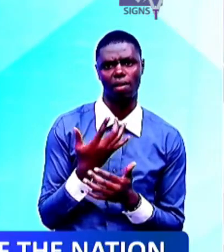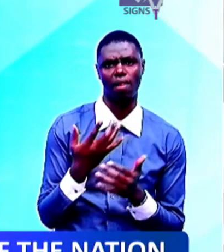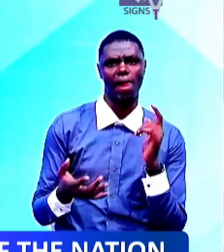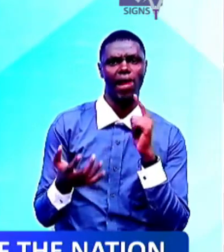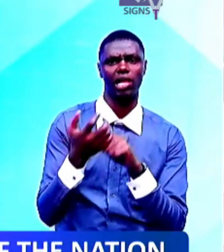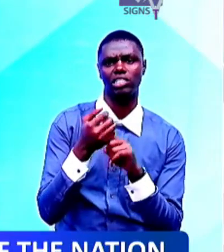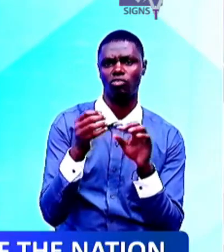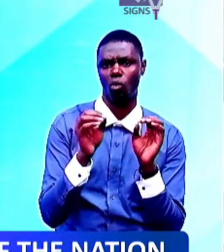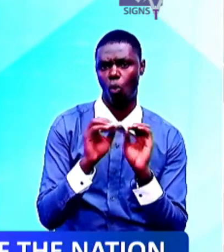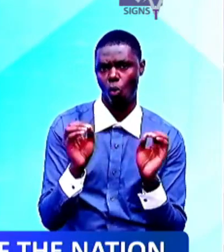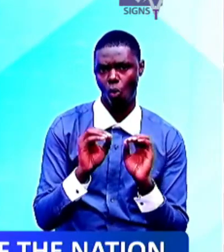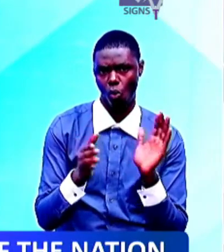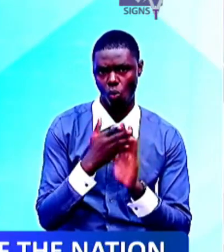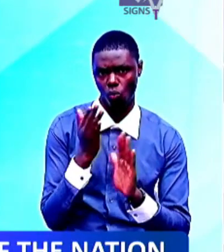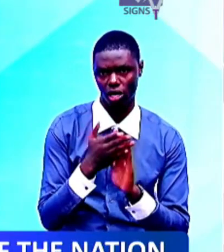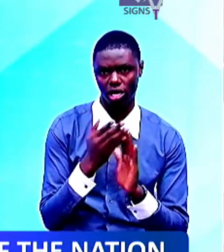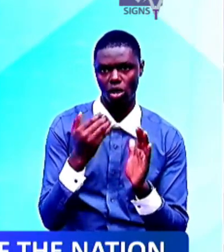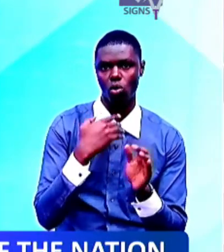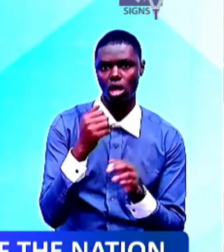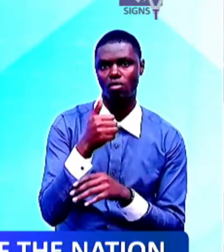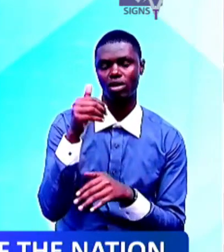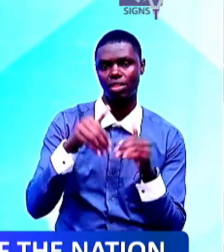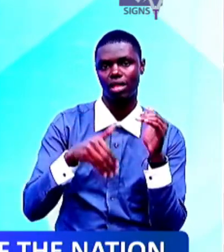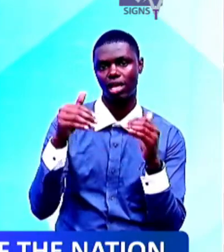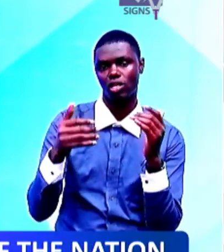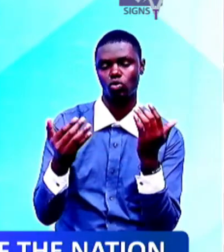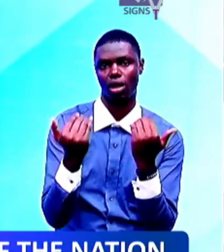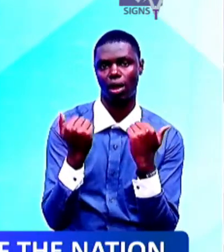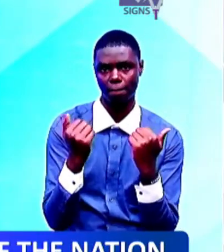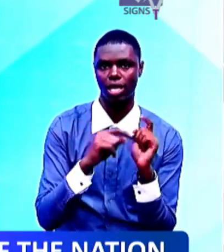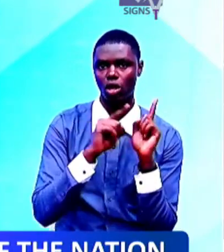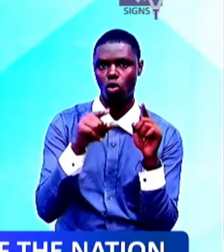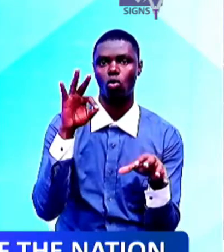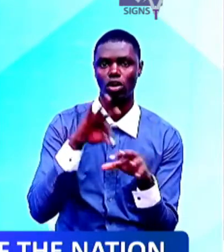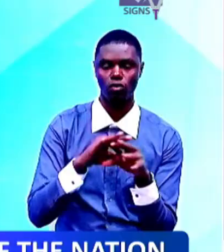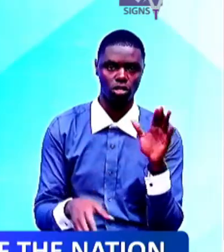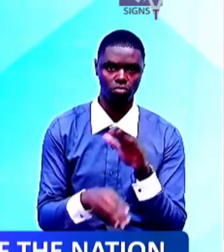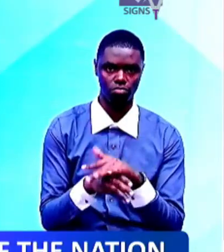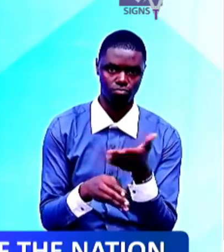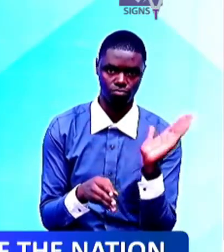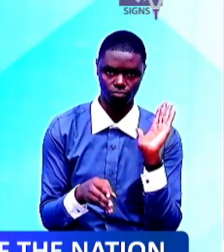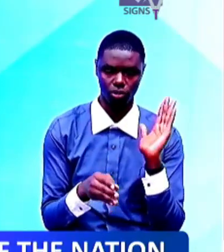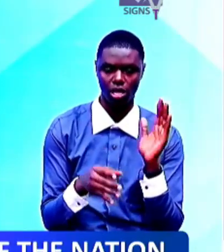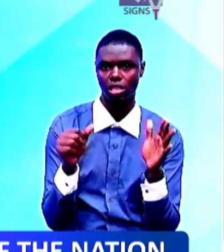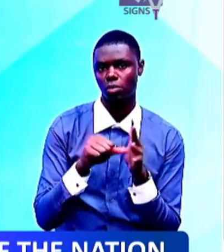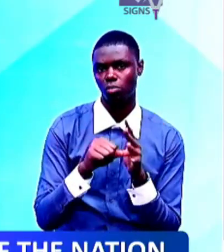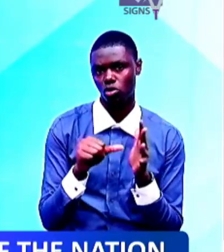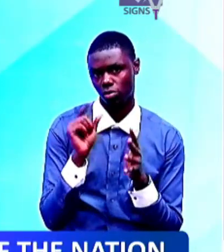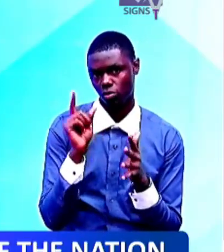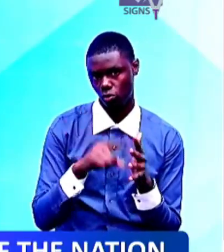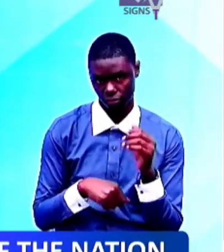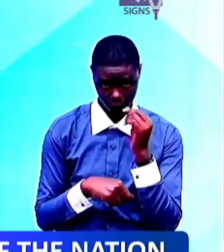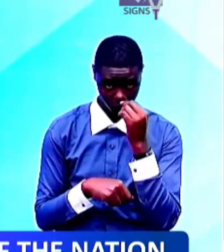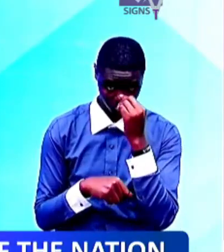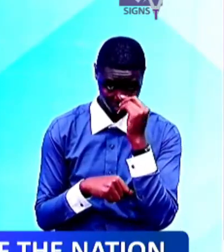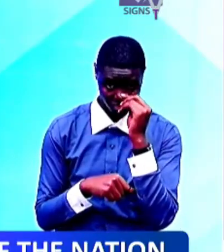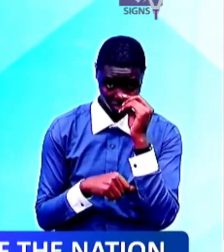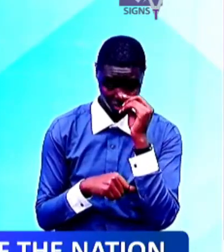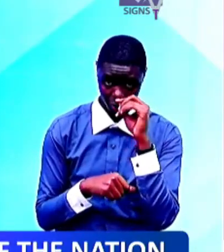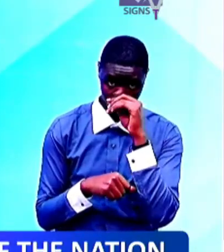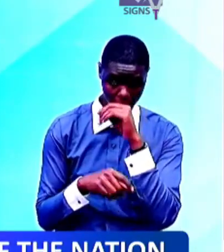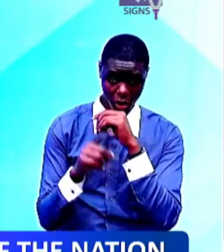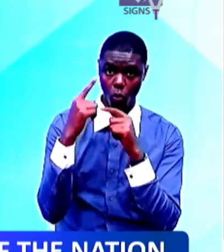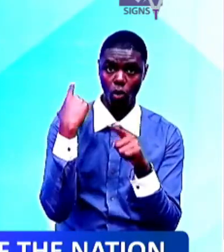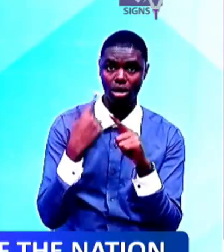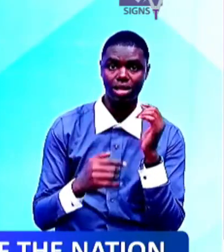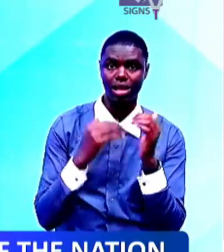achieving what you want so quicker, you have another election that is coming, you go and vote him out. The problem I have is that first, 1 year